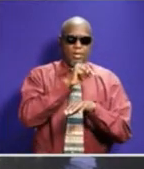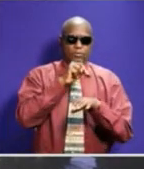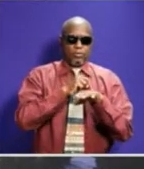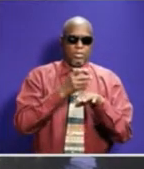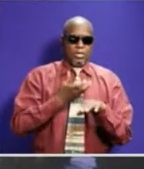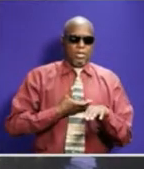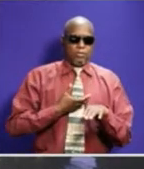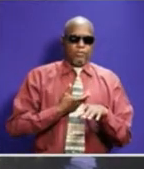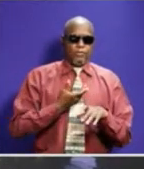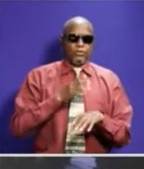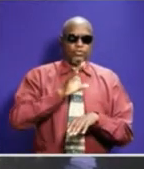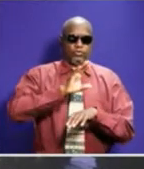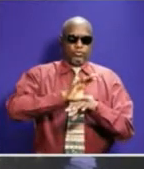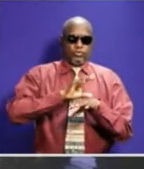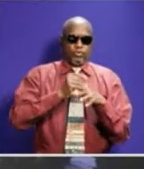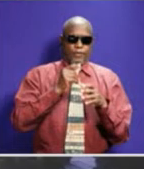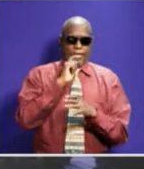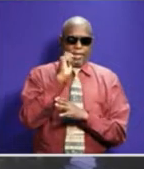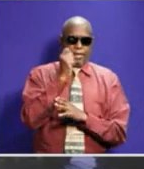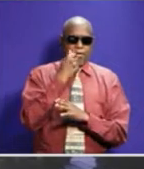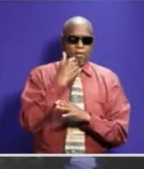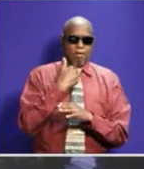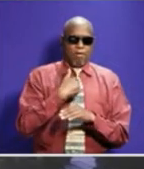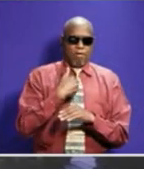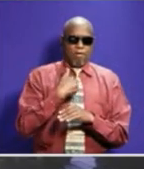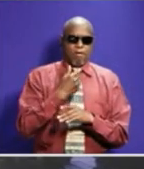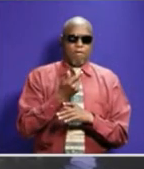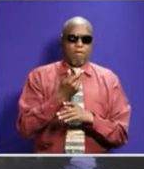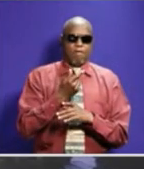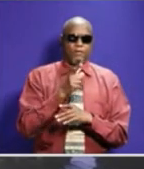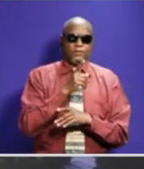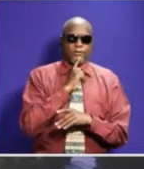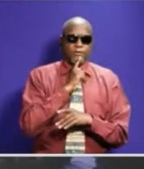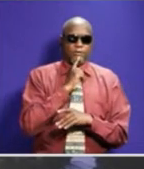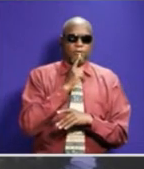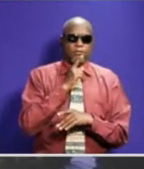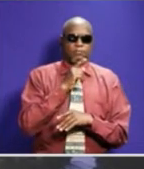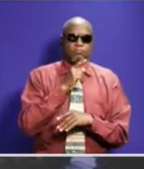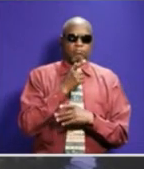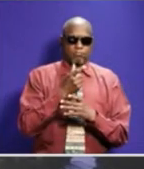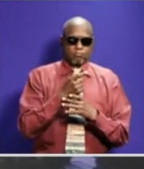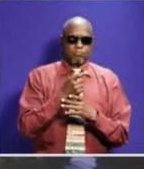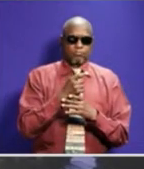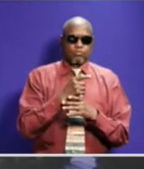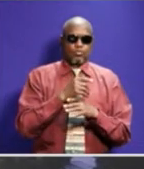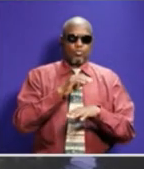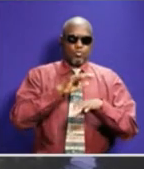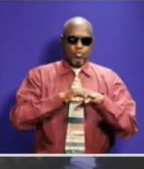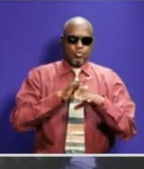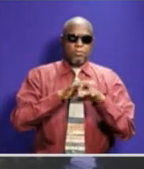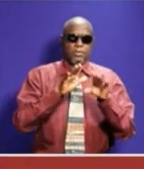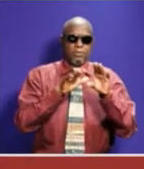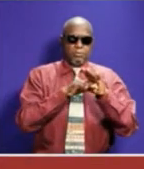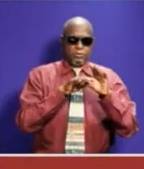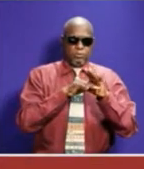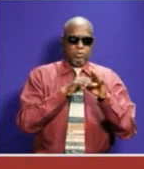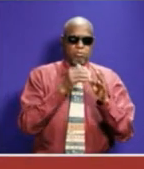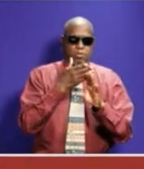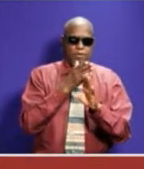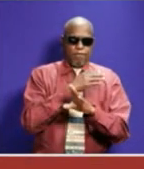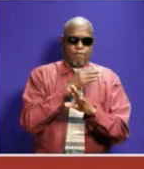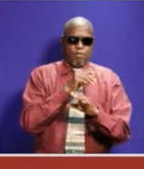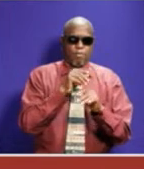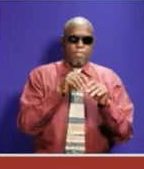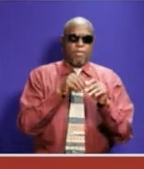Council of Churches of Kenya has called for proper public participation before the implementation of the governance